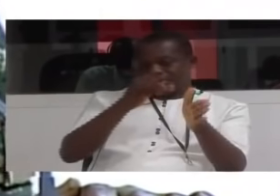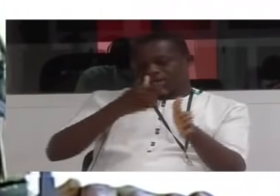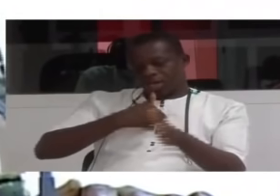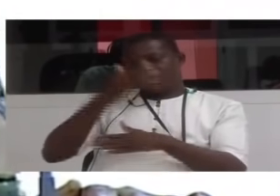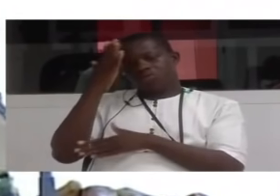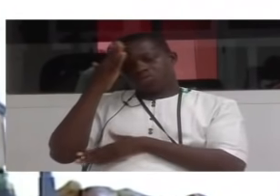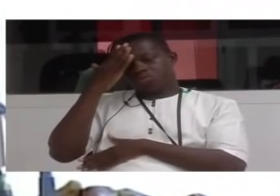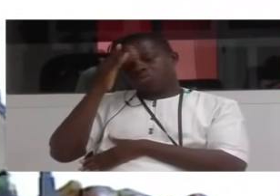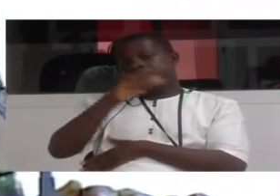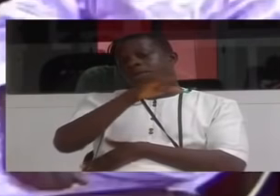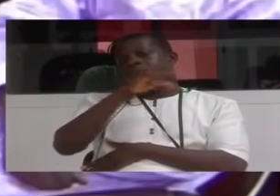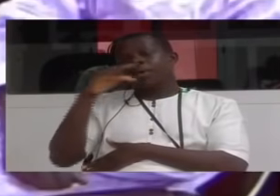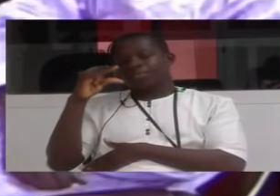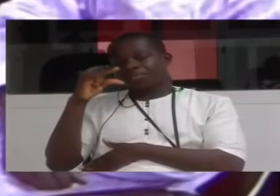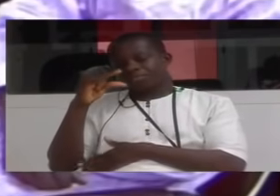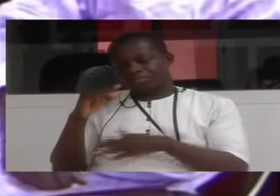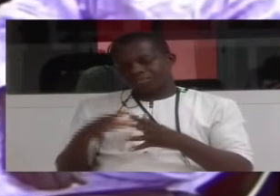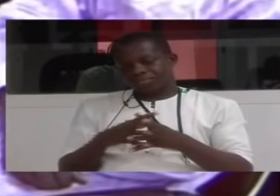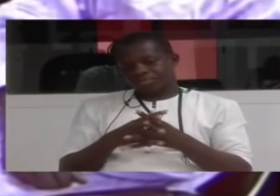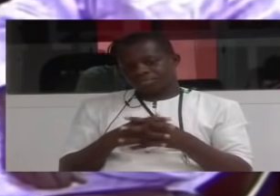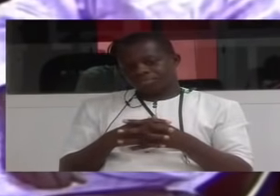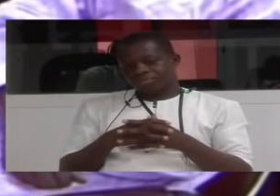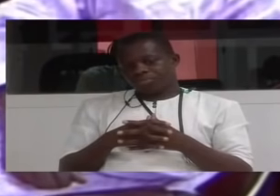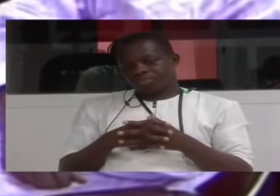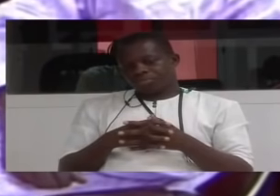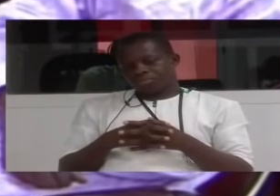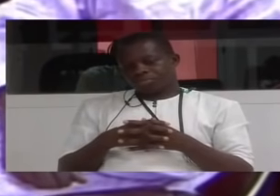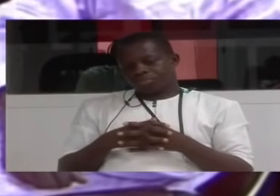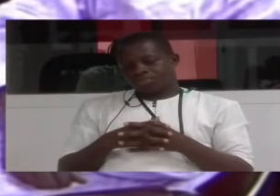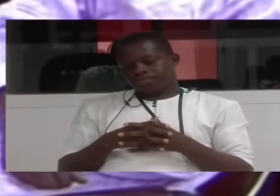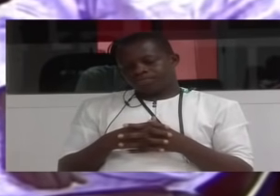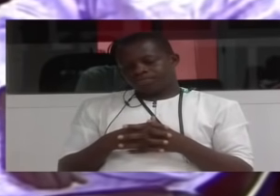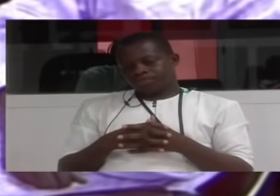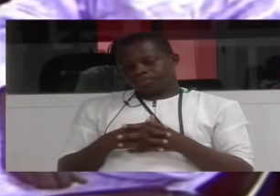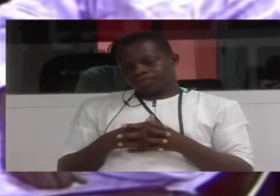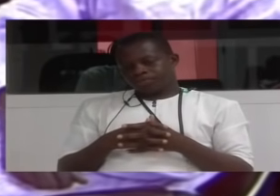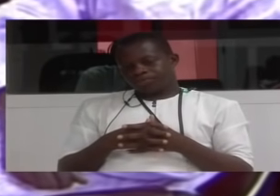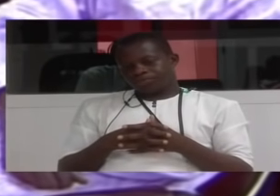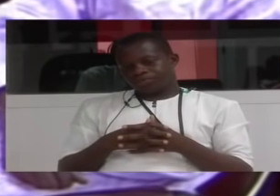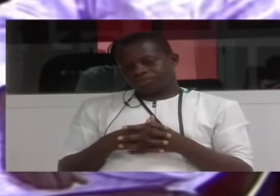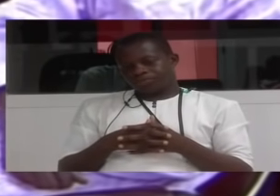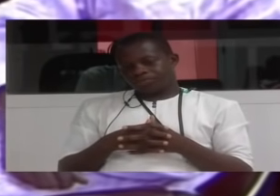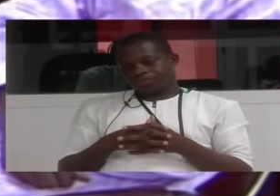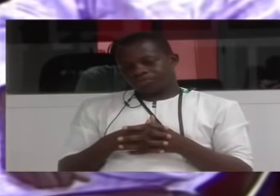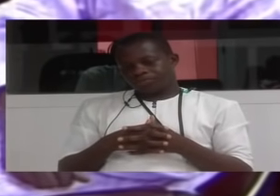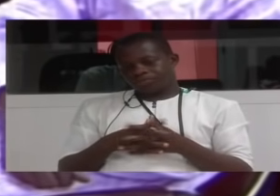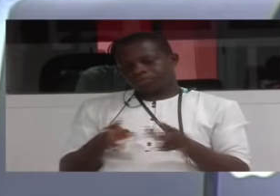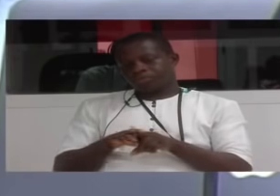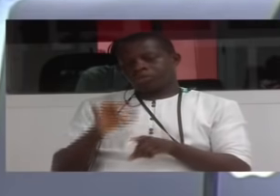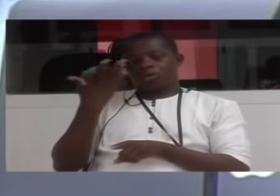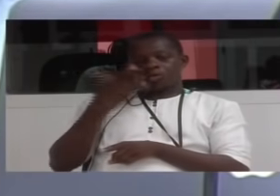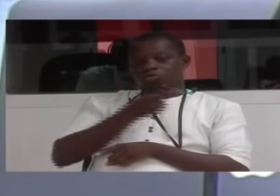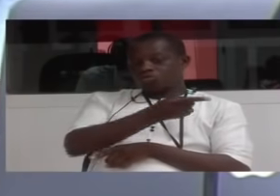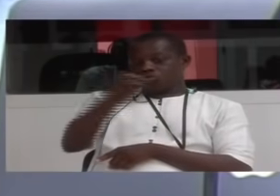tour. It was during the time of the investigation that I got to know their names. When you guys carried out